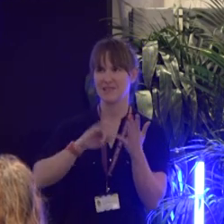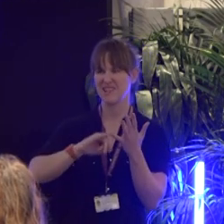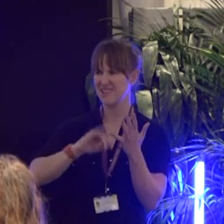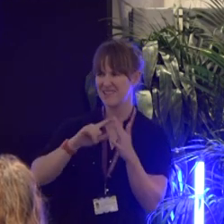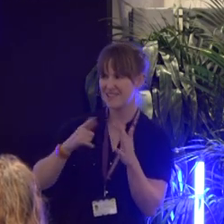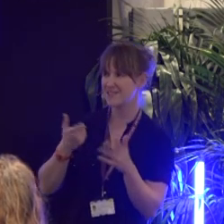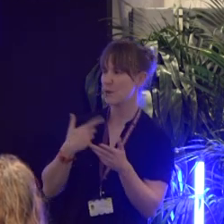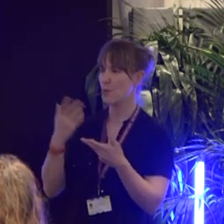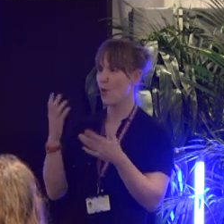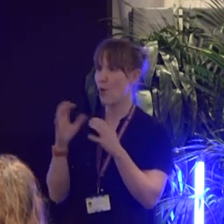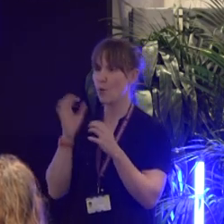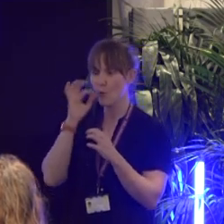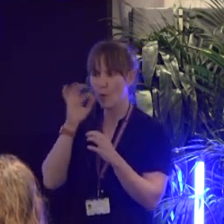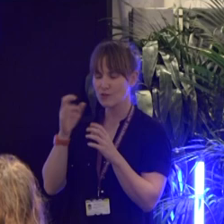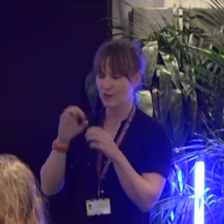bridge?